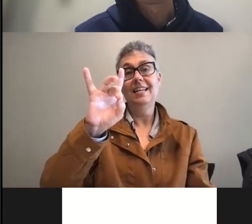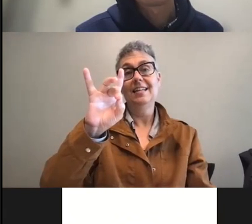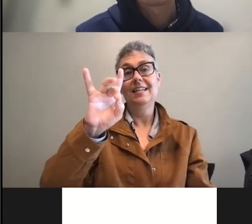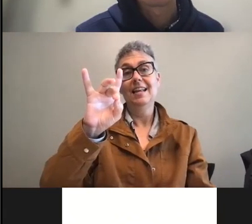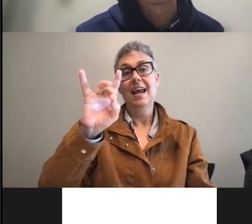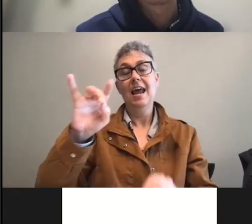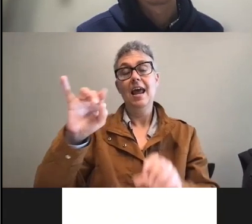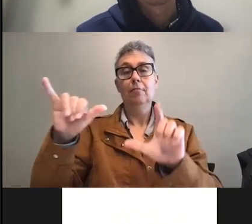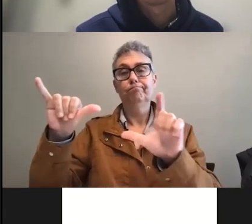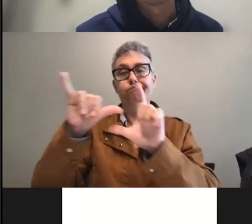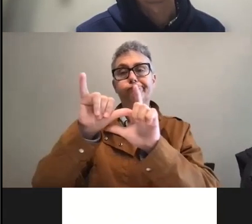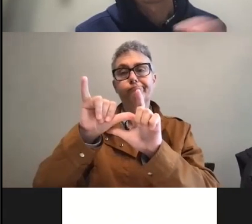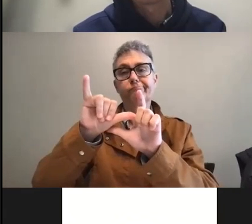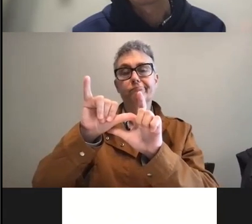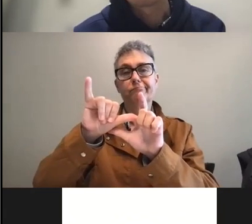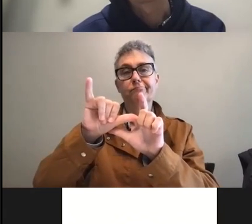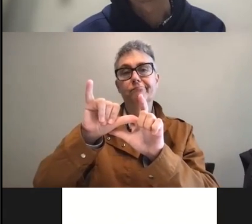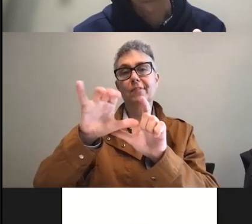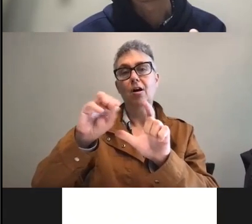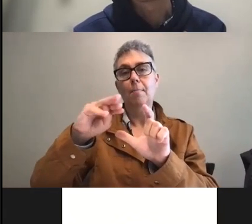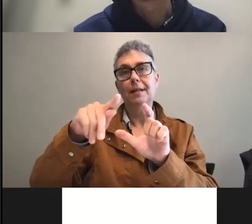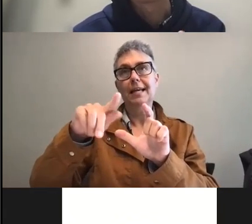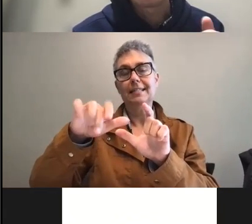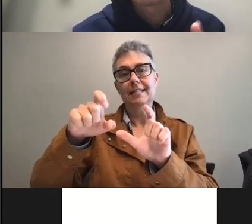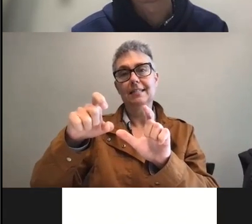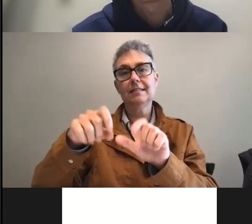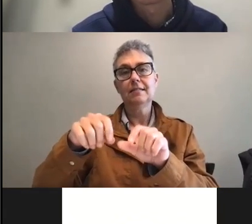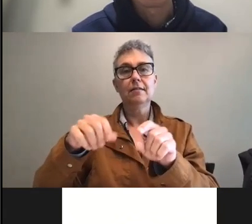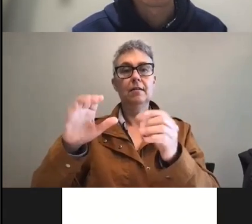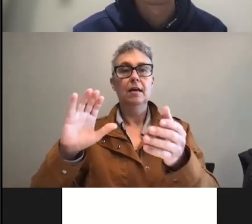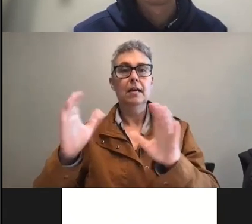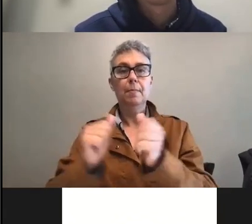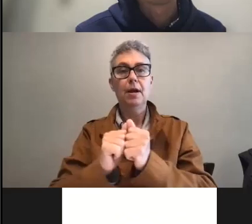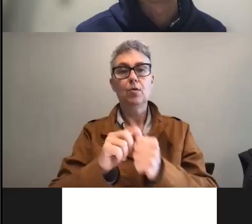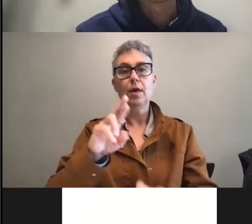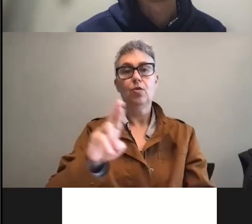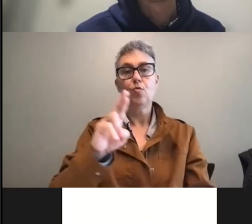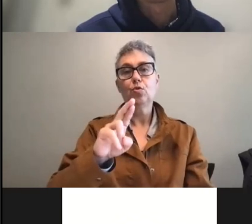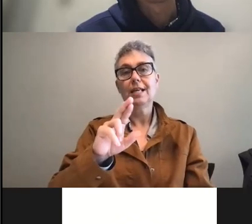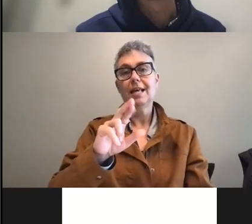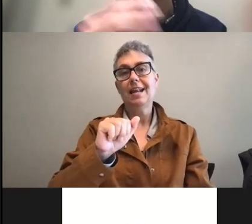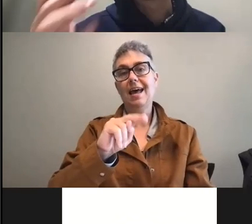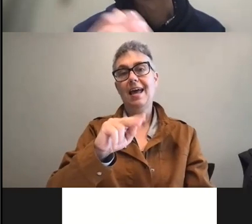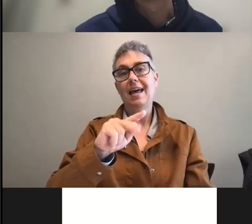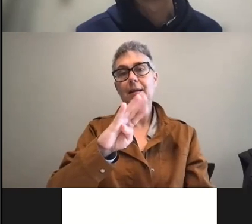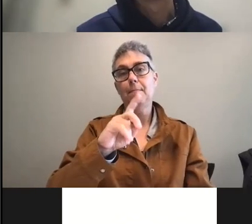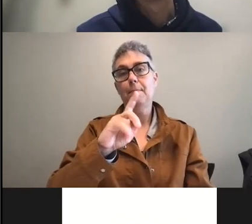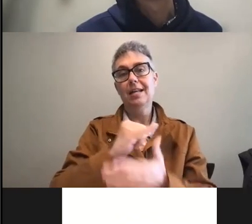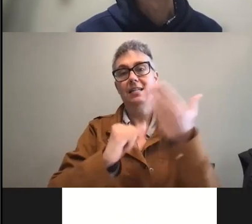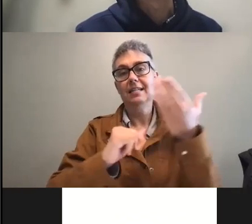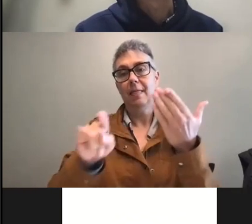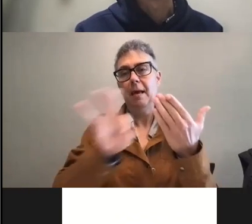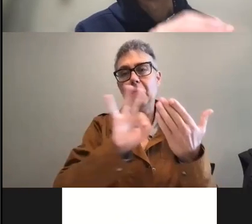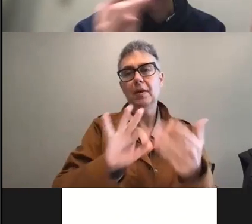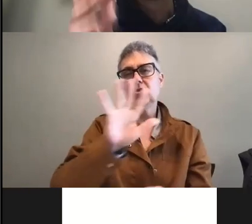antibody-antigen complexes, which is, so basically this Rosetta antibody design provided they selected